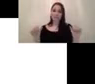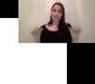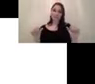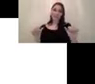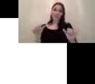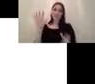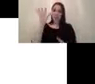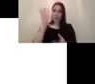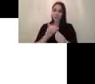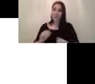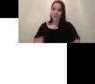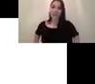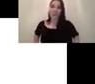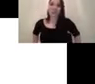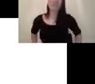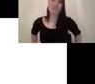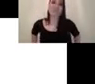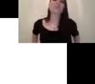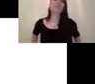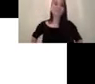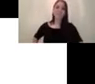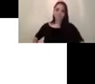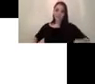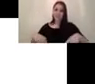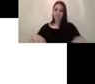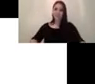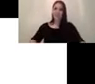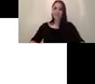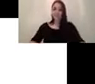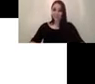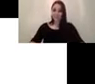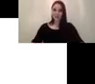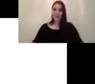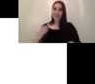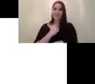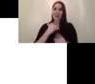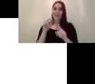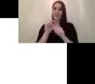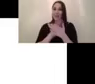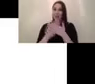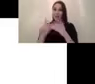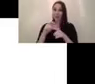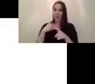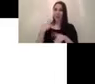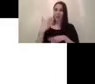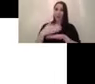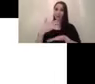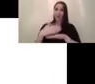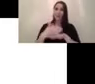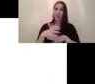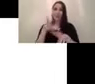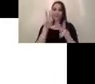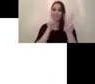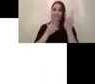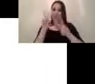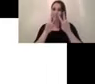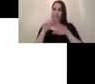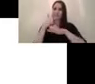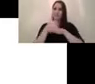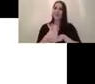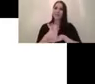overview about my project before. So during my PhD, I was working on vision-based object tracking.